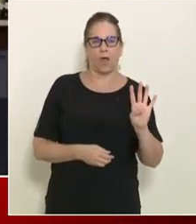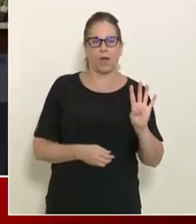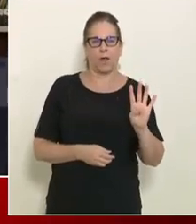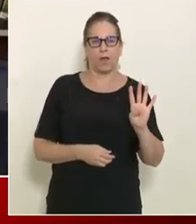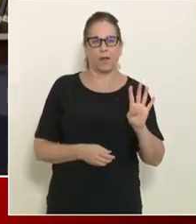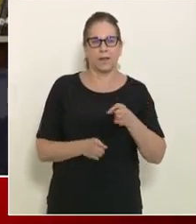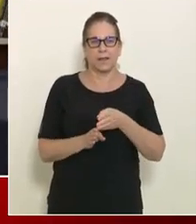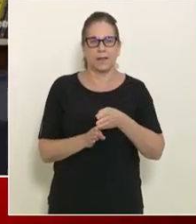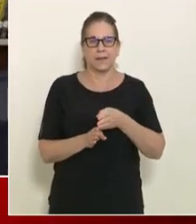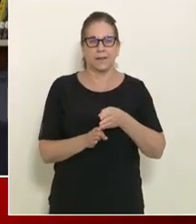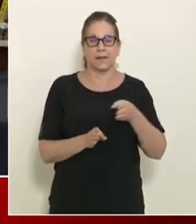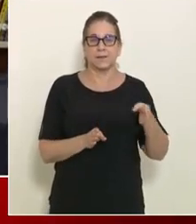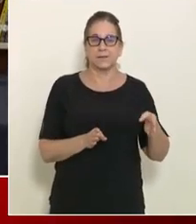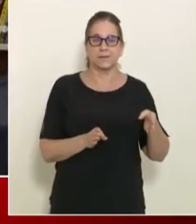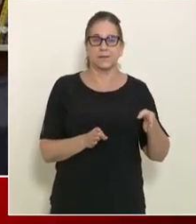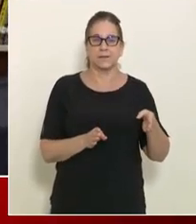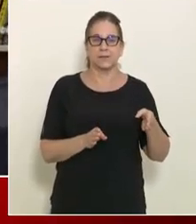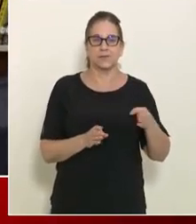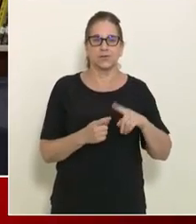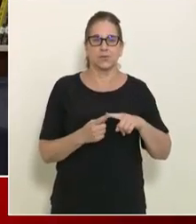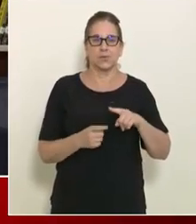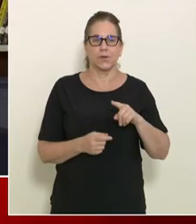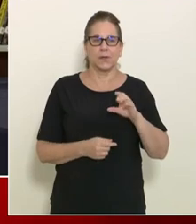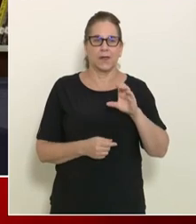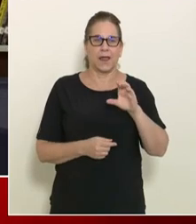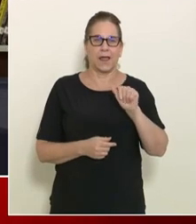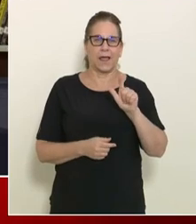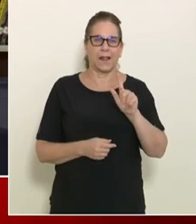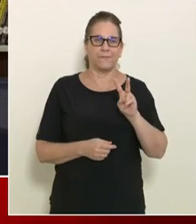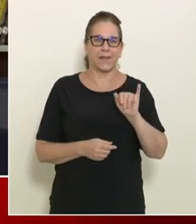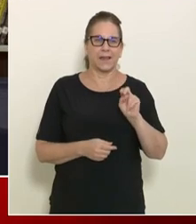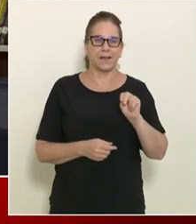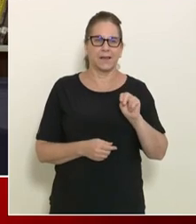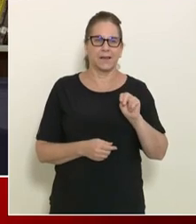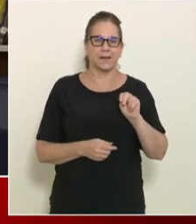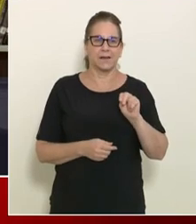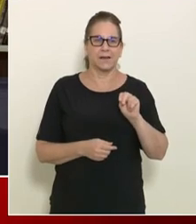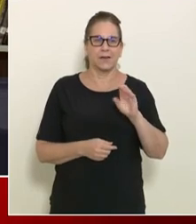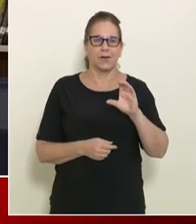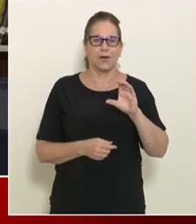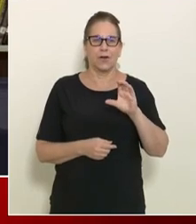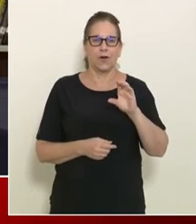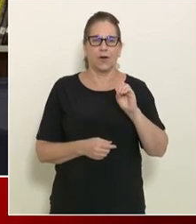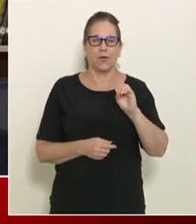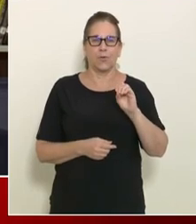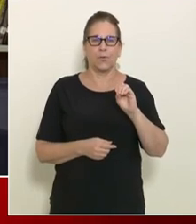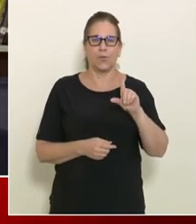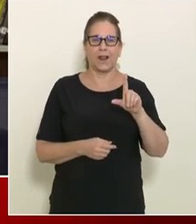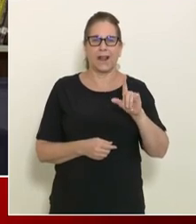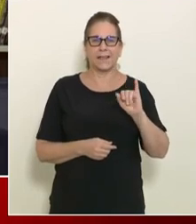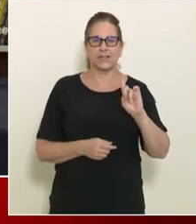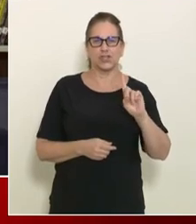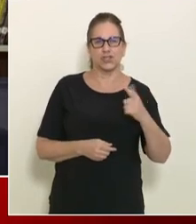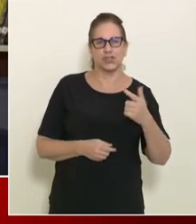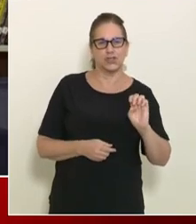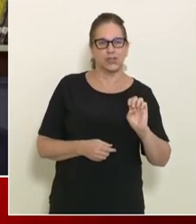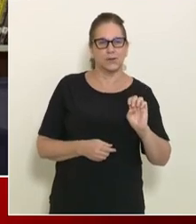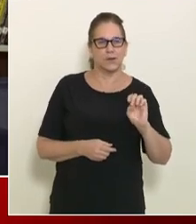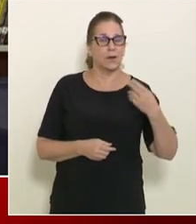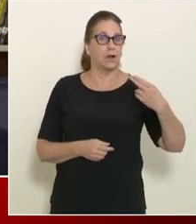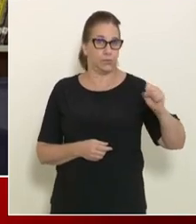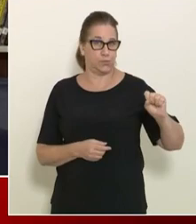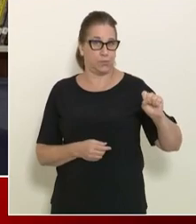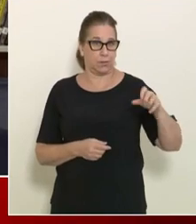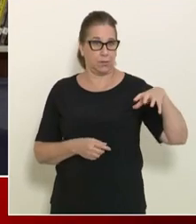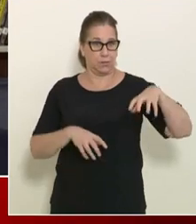School campus. And students like JC have been,